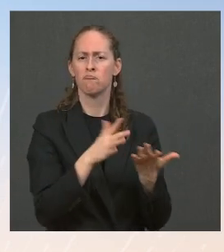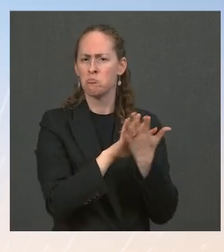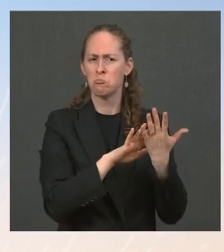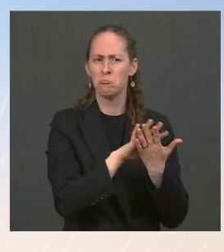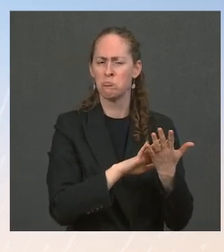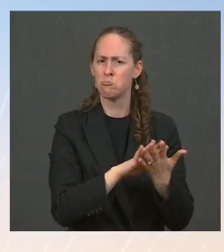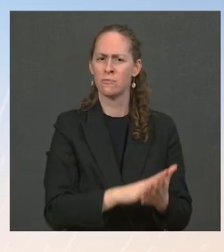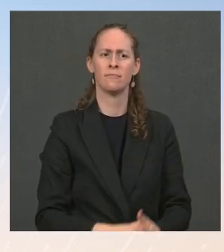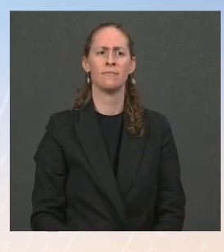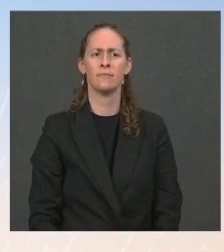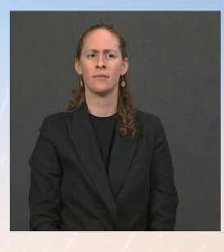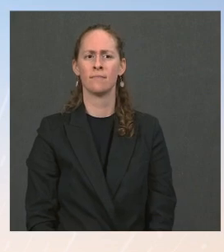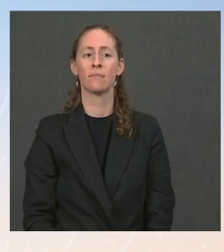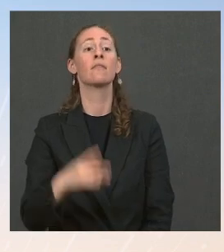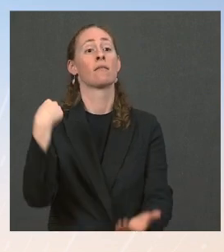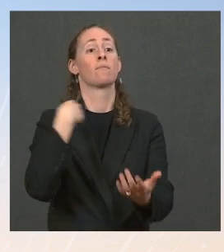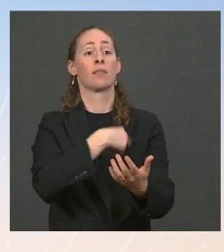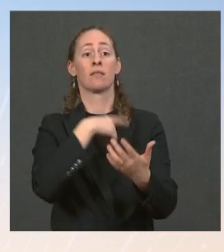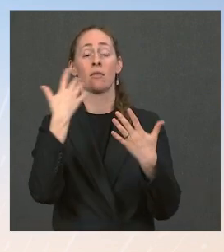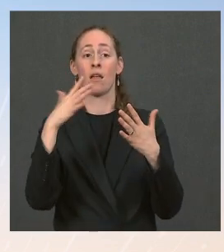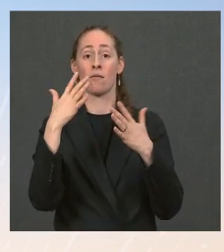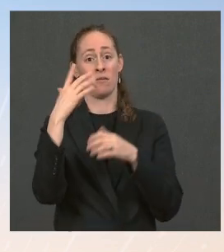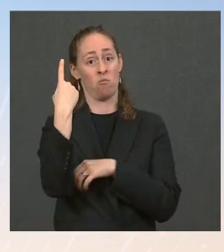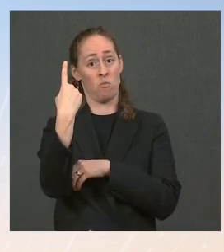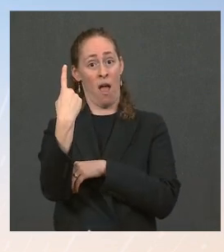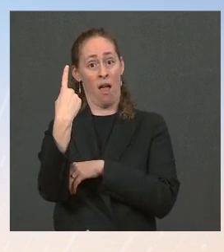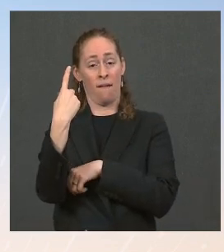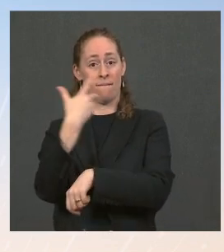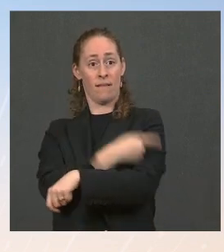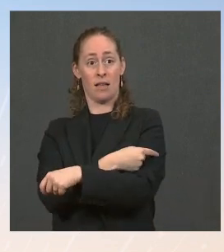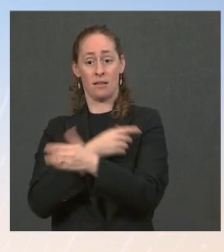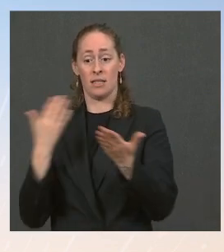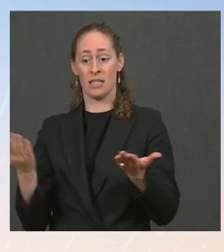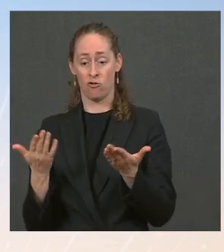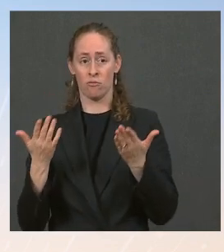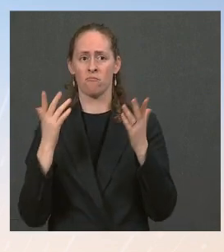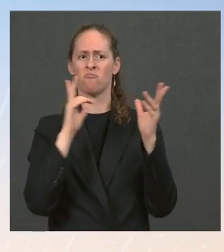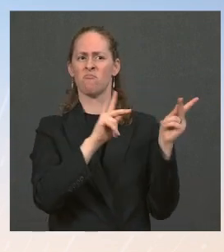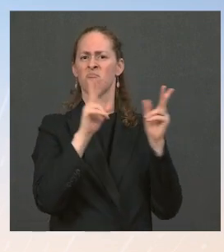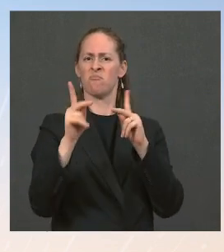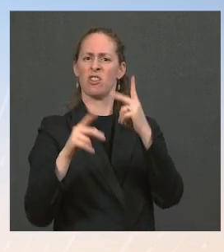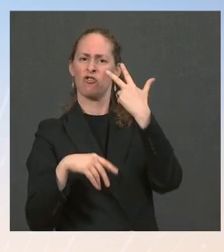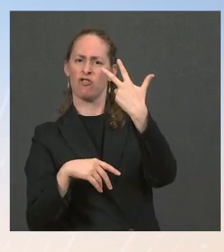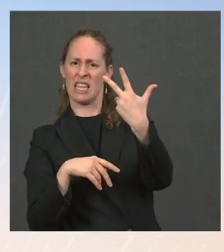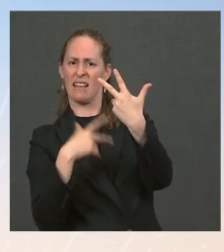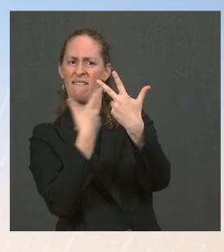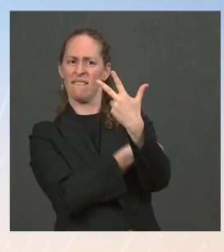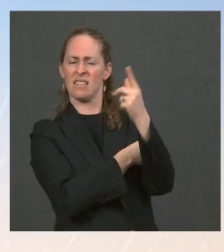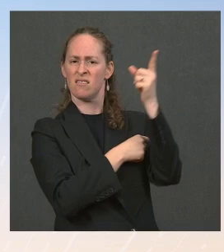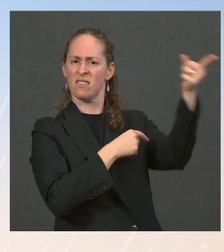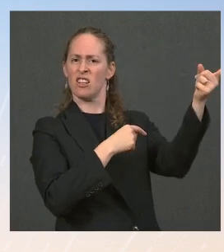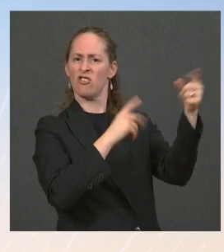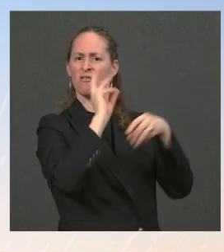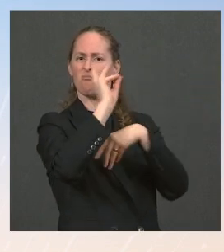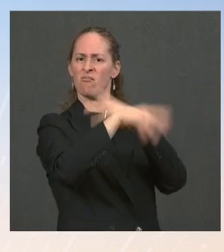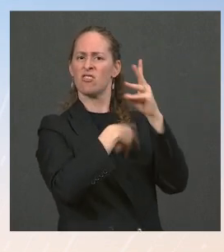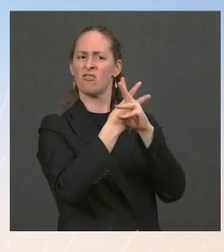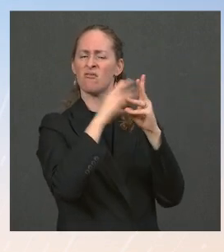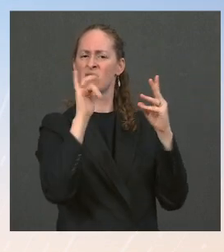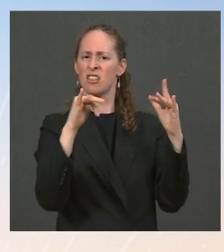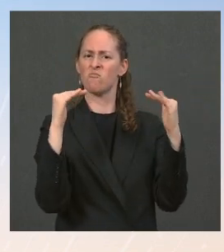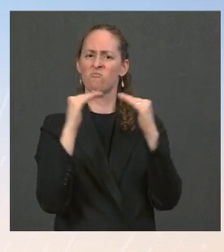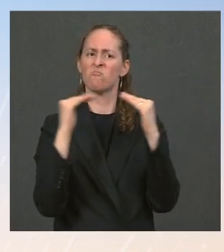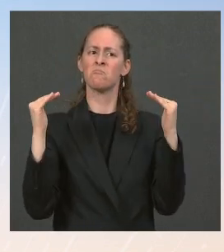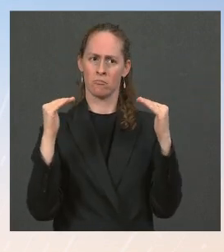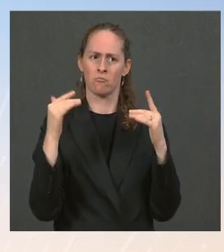three shots globally for every one shot we've put in the arm of an American. And our view continues to be that we can do both, and